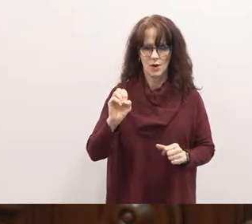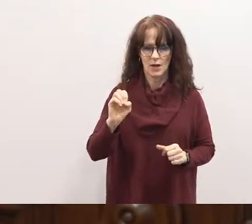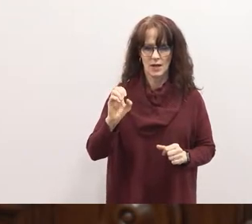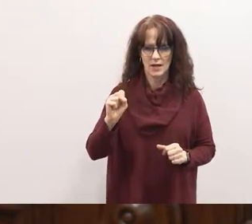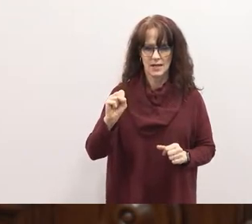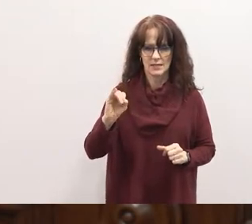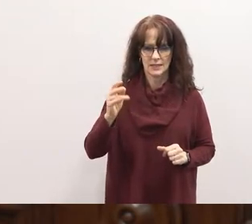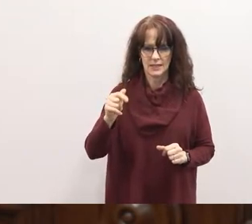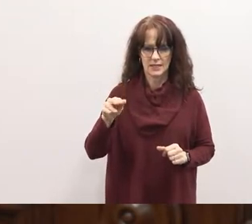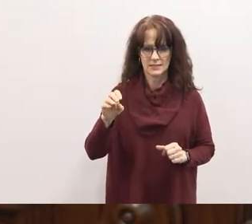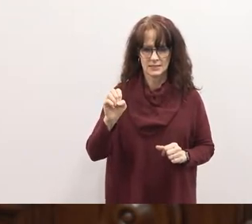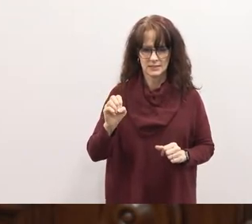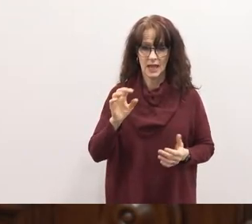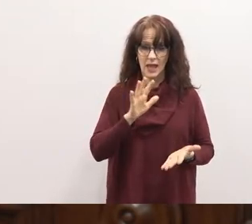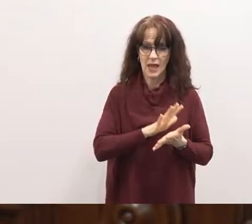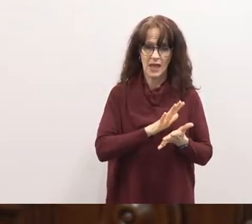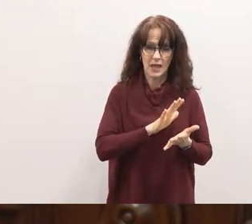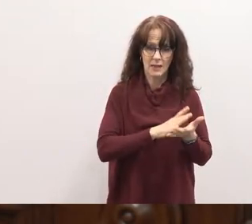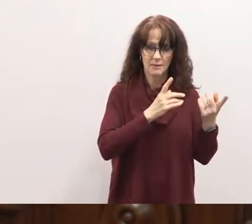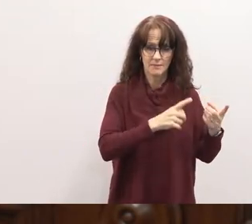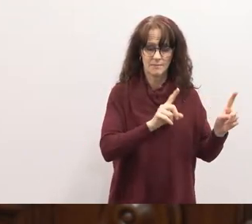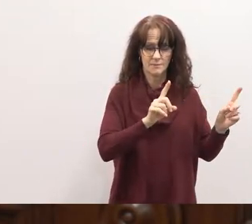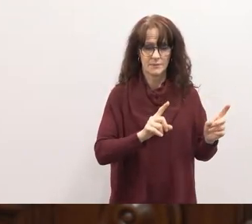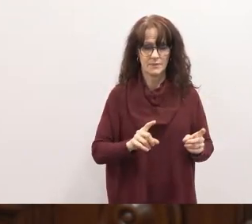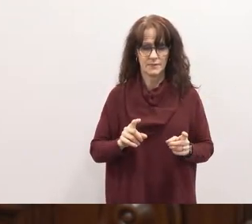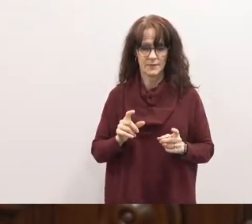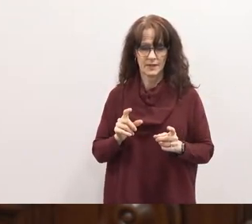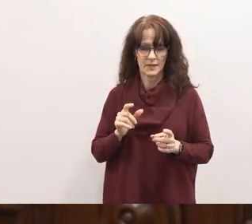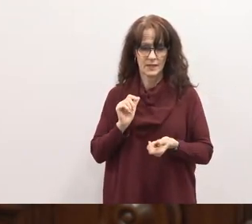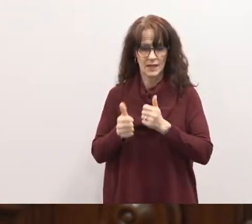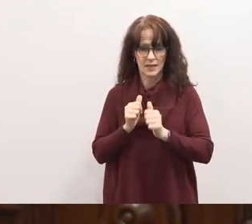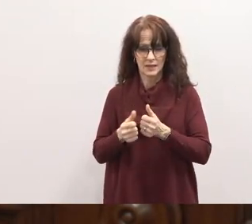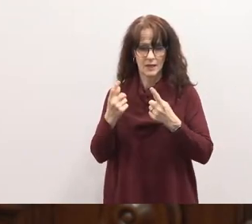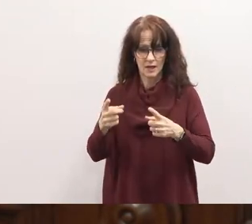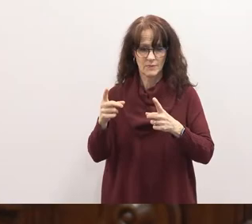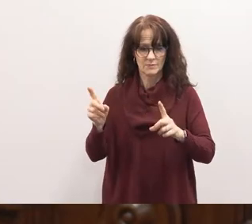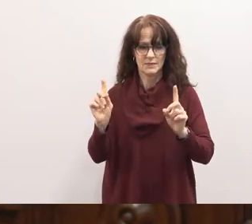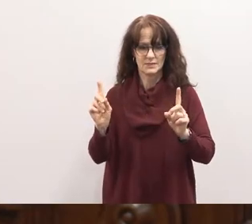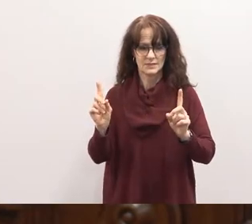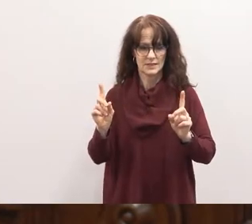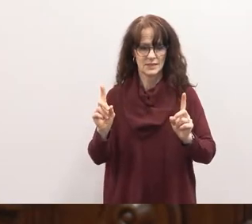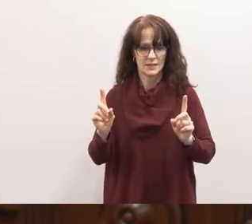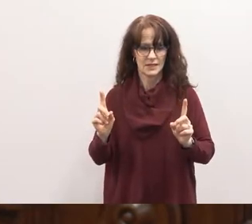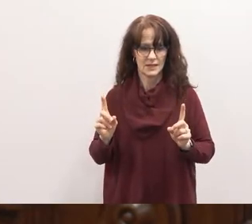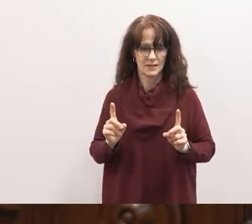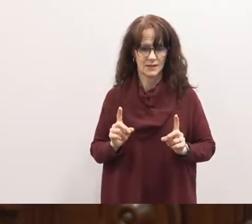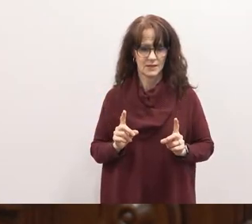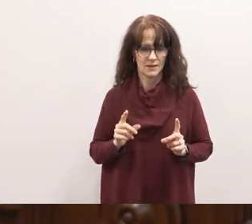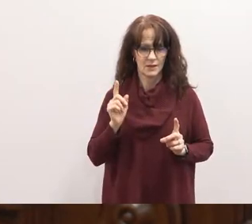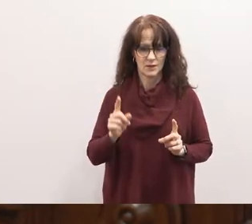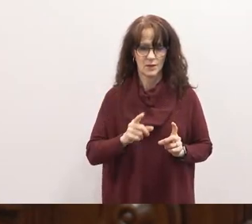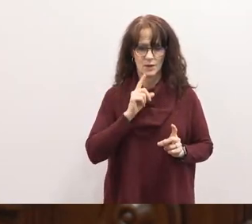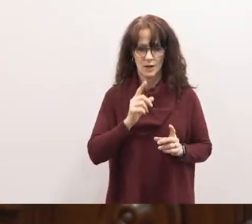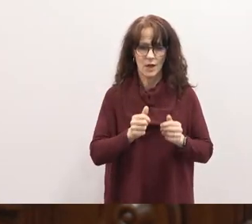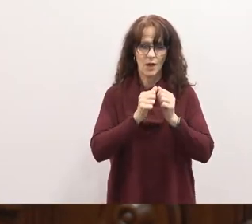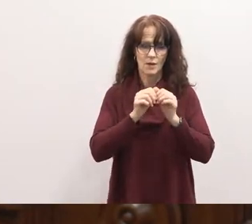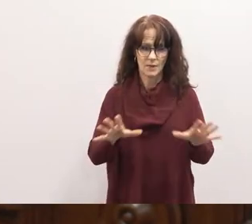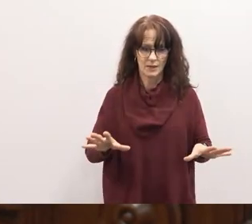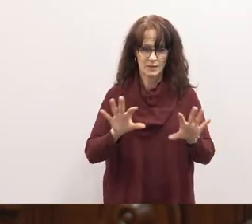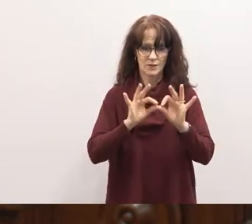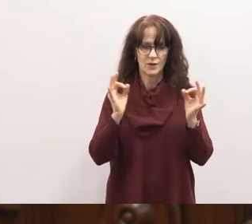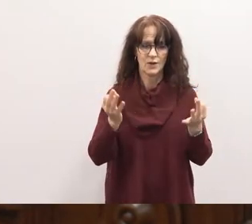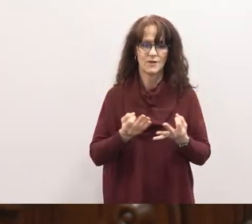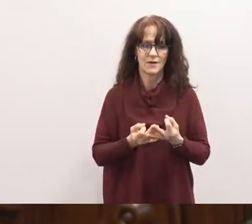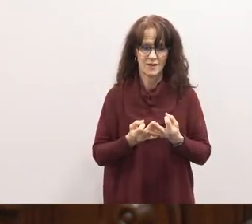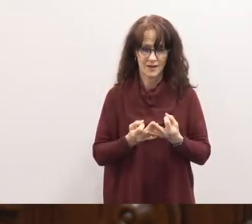You have academic accomplishments, you have athletic accomplishments, you are a blessing to your